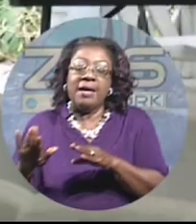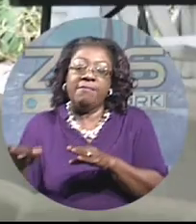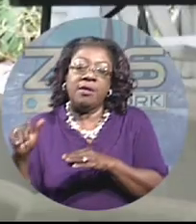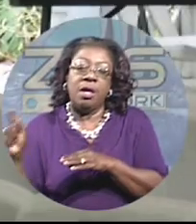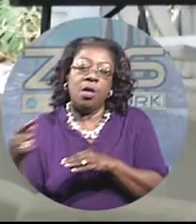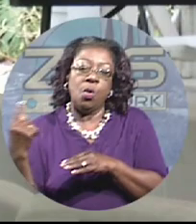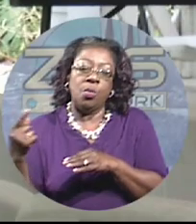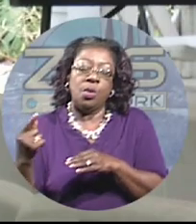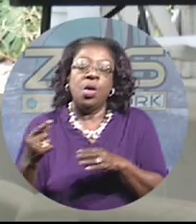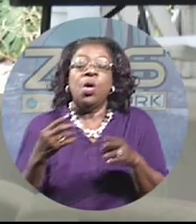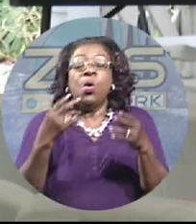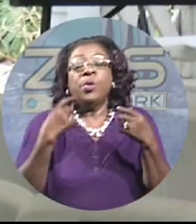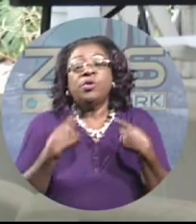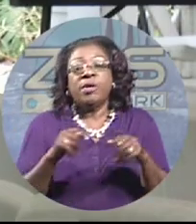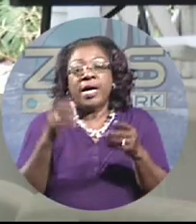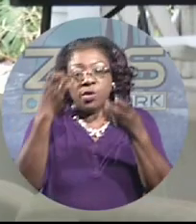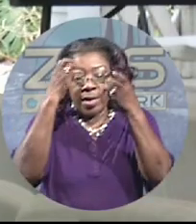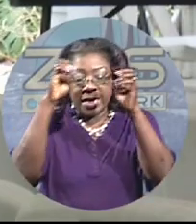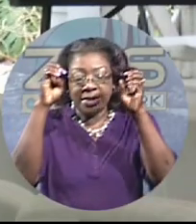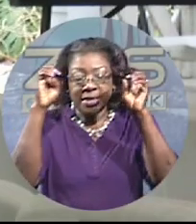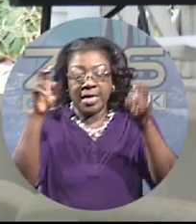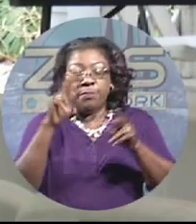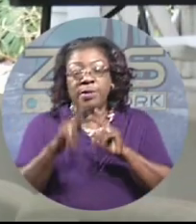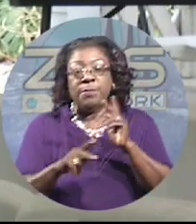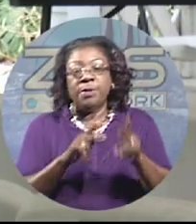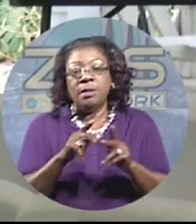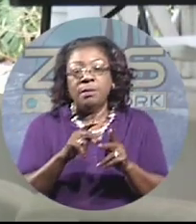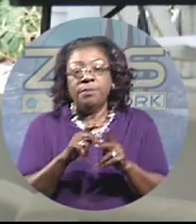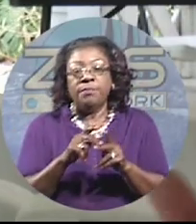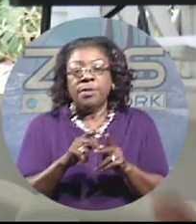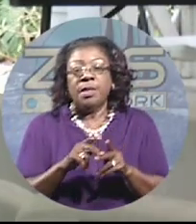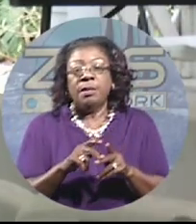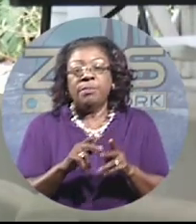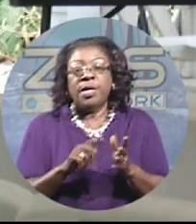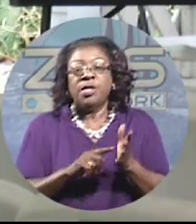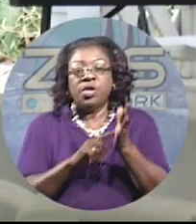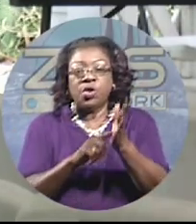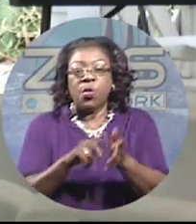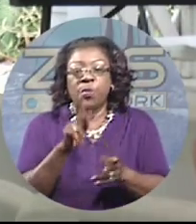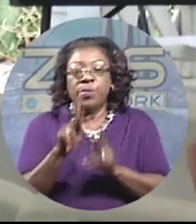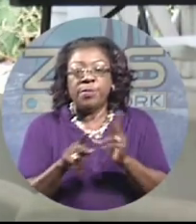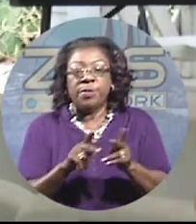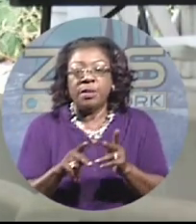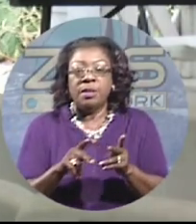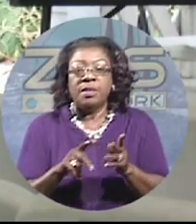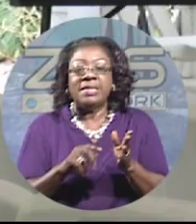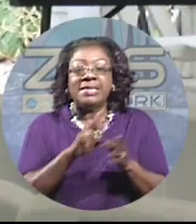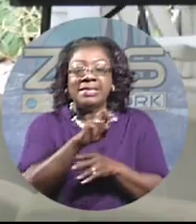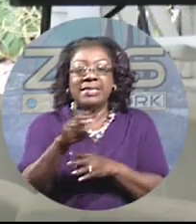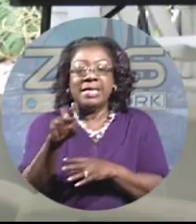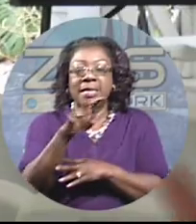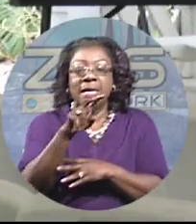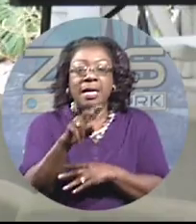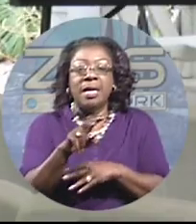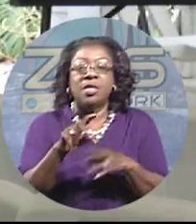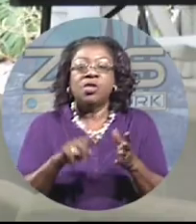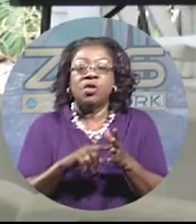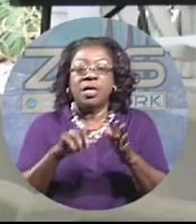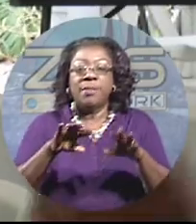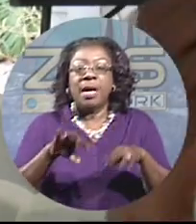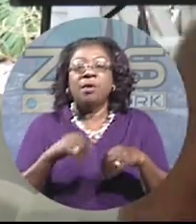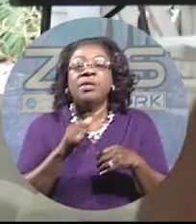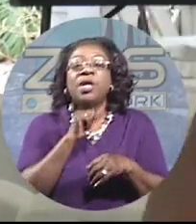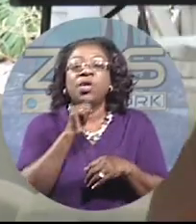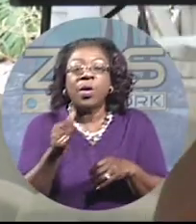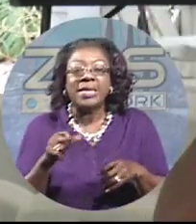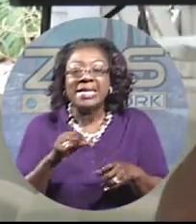Well, we try to educate people by, one, doing more like a show and tell. We would show people the snake and show them how not dangerous they are.